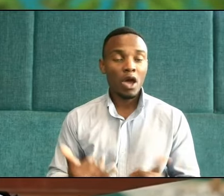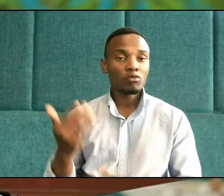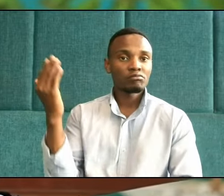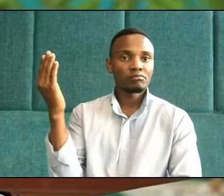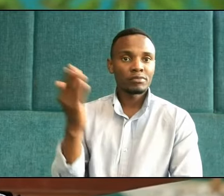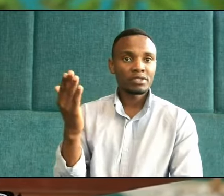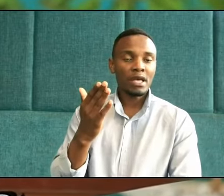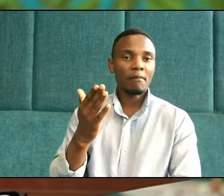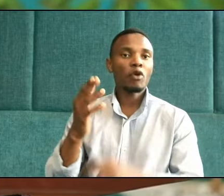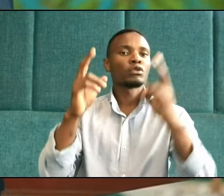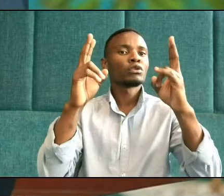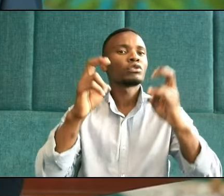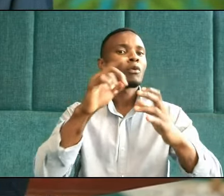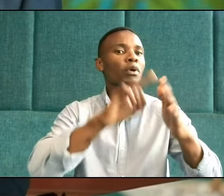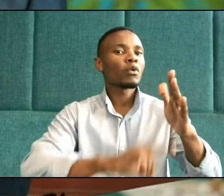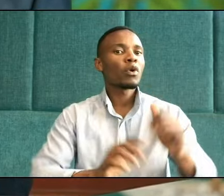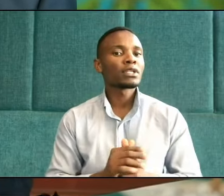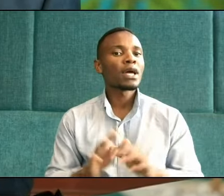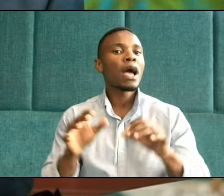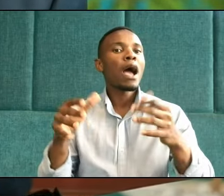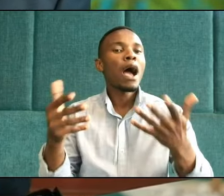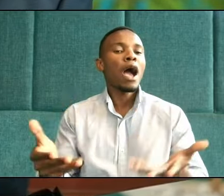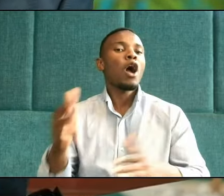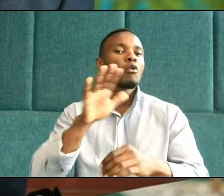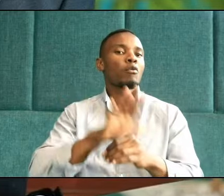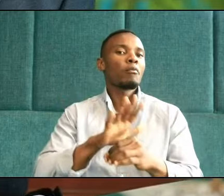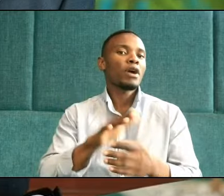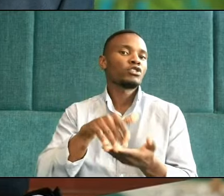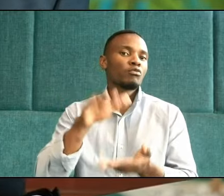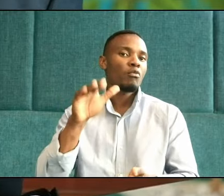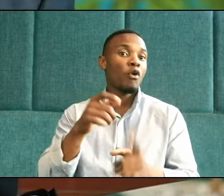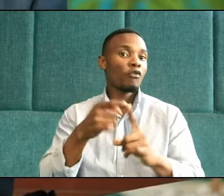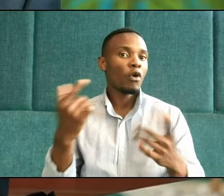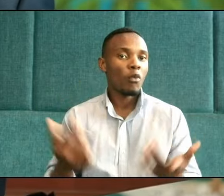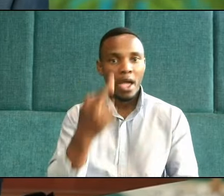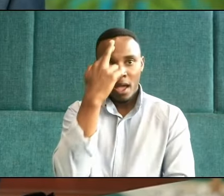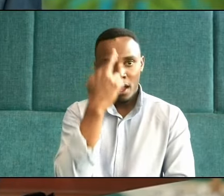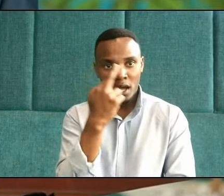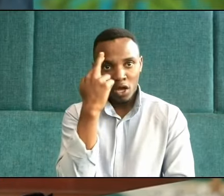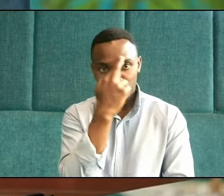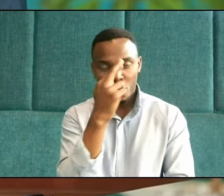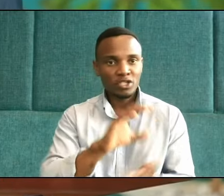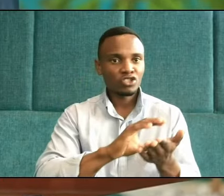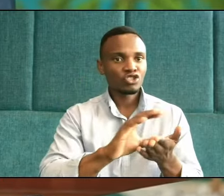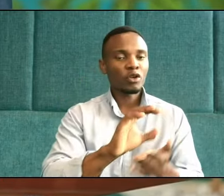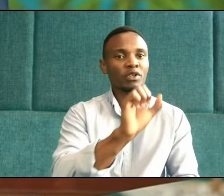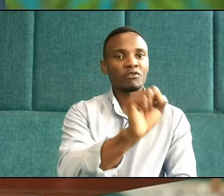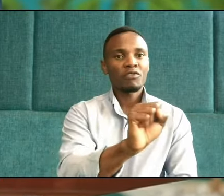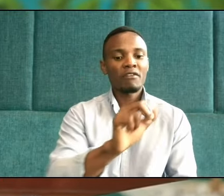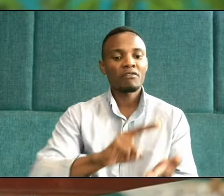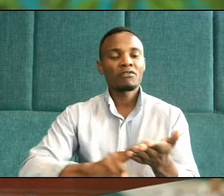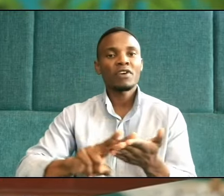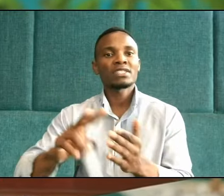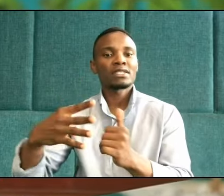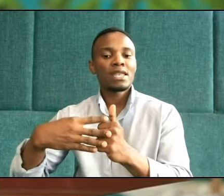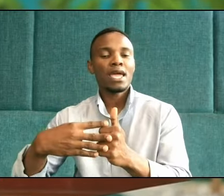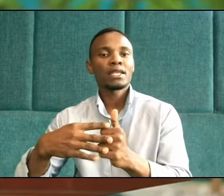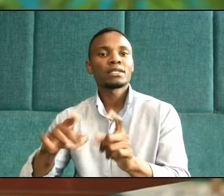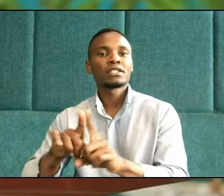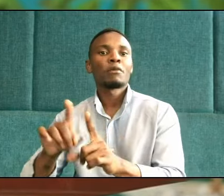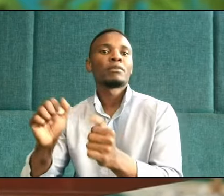is entitled, How Much More? From the book of Romans, chapter 5, verse 9 and